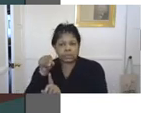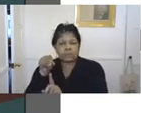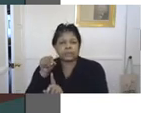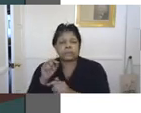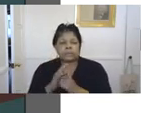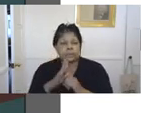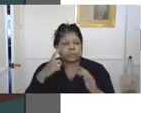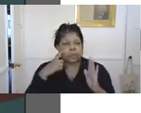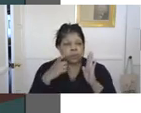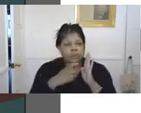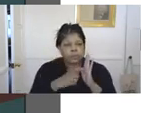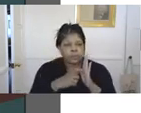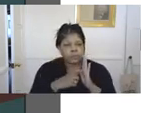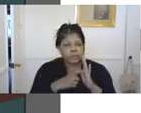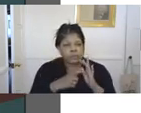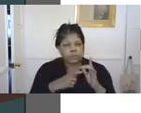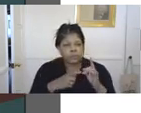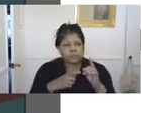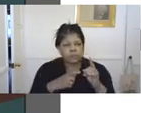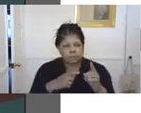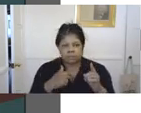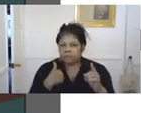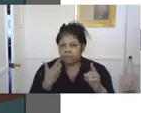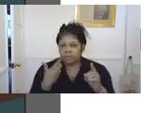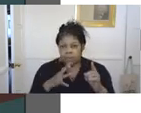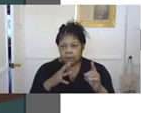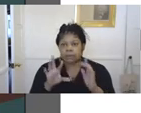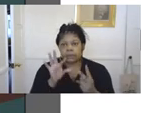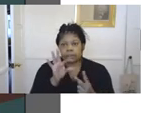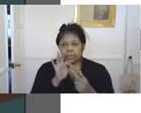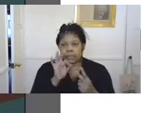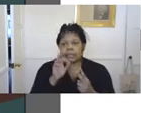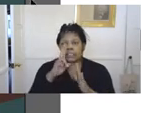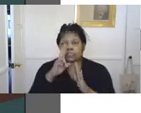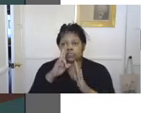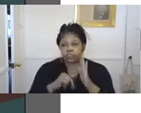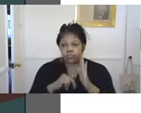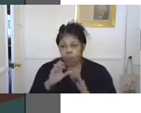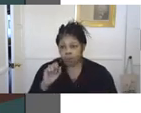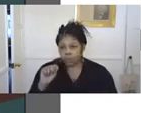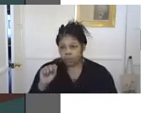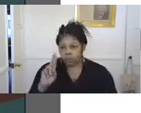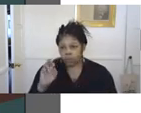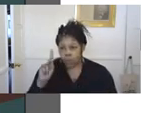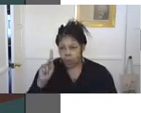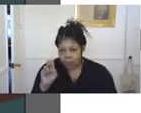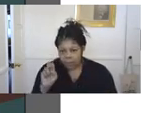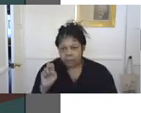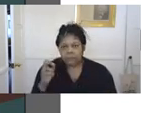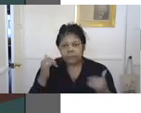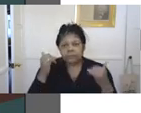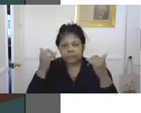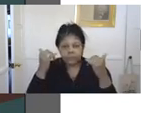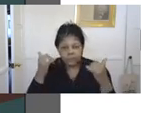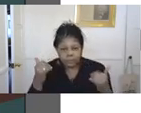notice that it's, because I already had this stroke selected, it's applied it. So right now, if I want, I can go ahead and